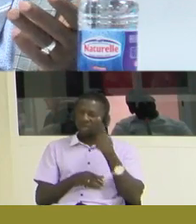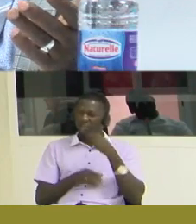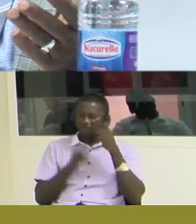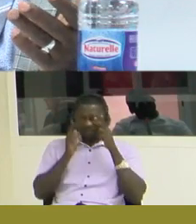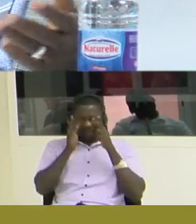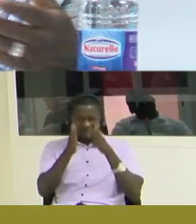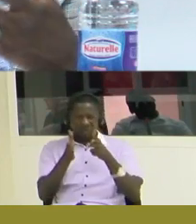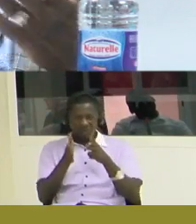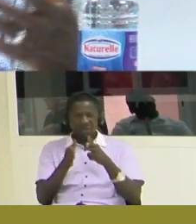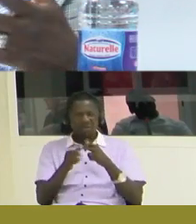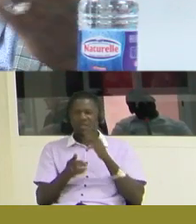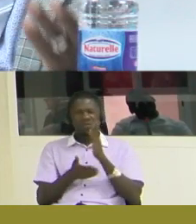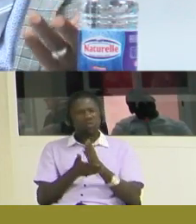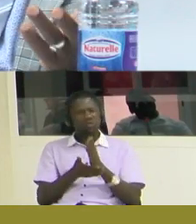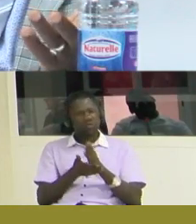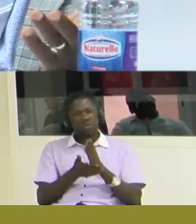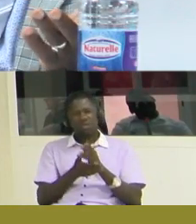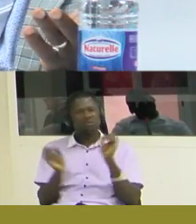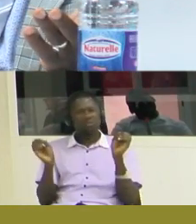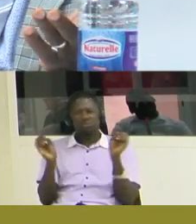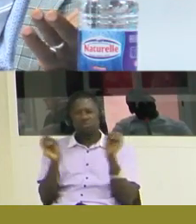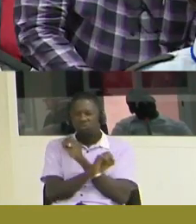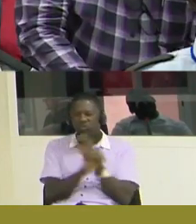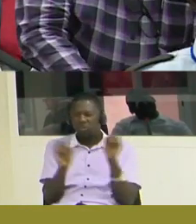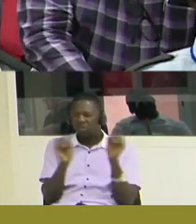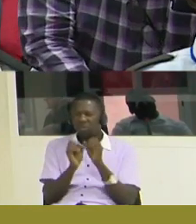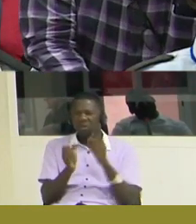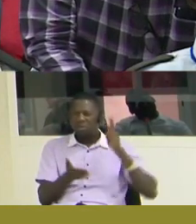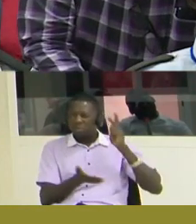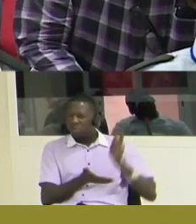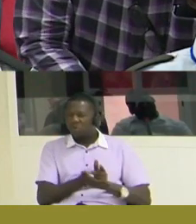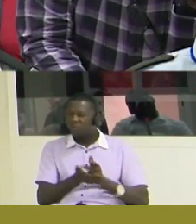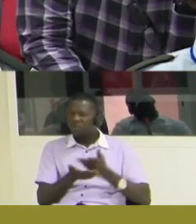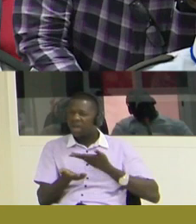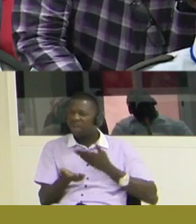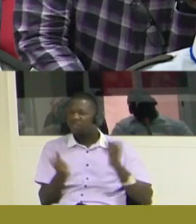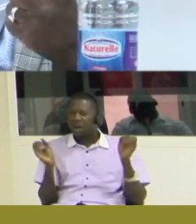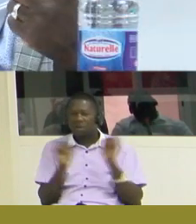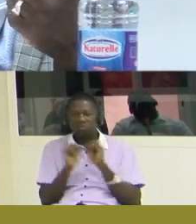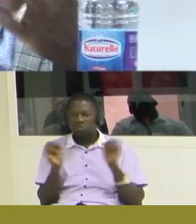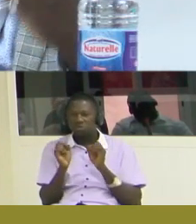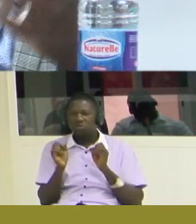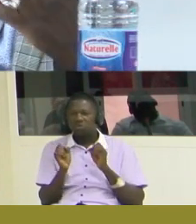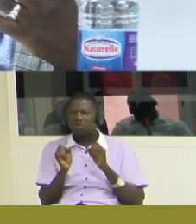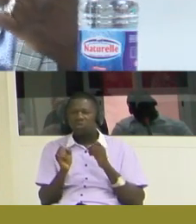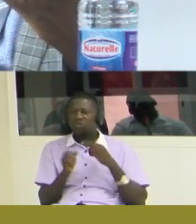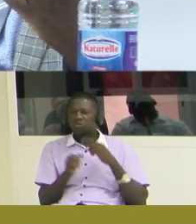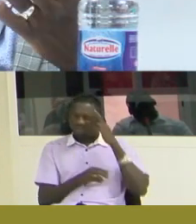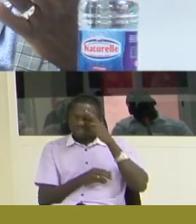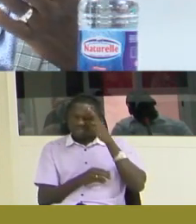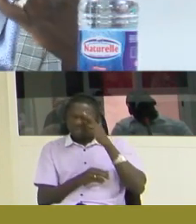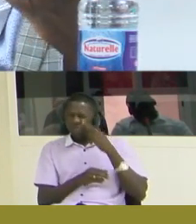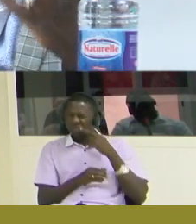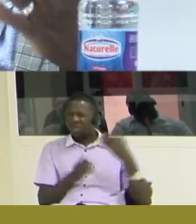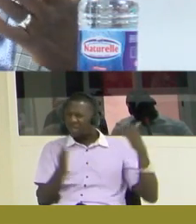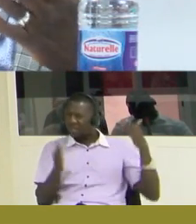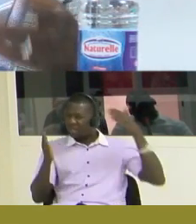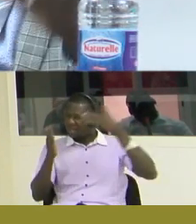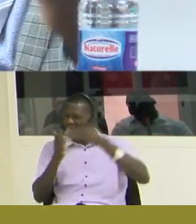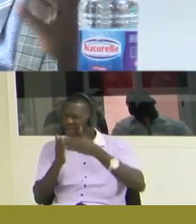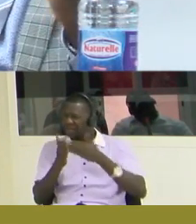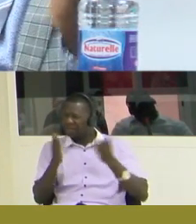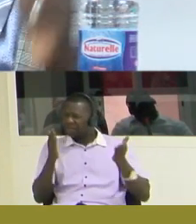the fact that there was nothing convincing too reasonable arrived at the conclusion